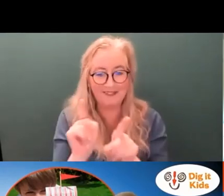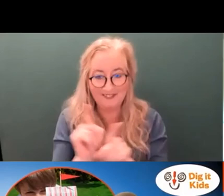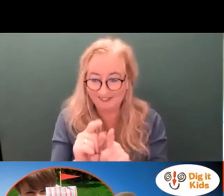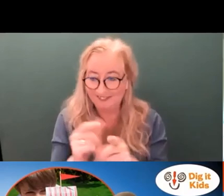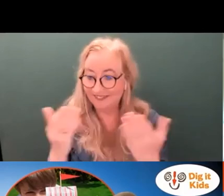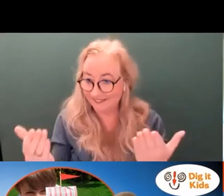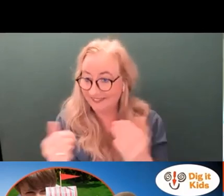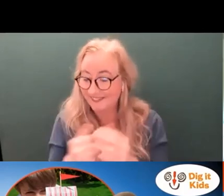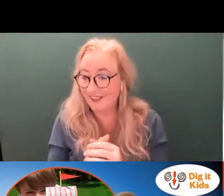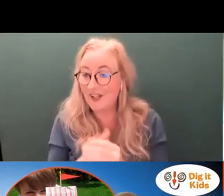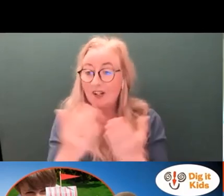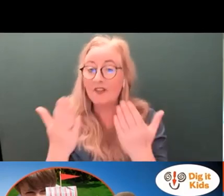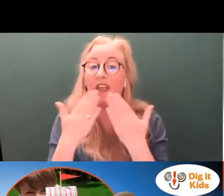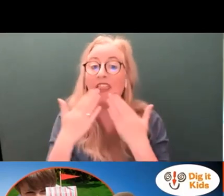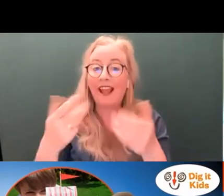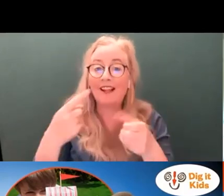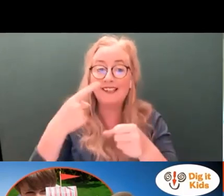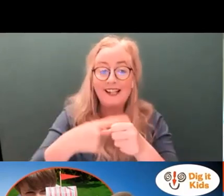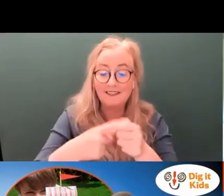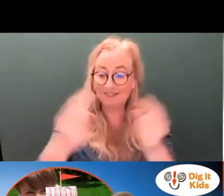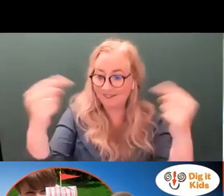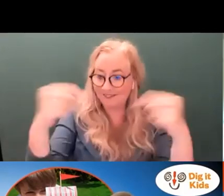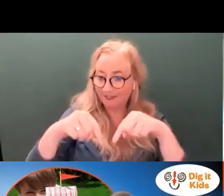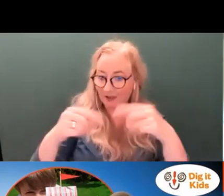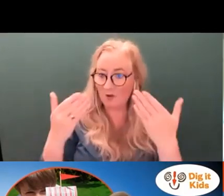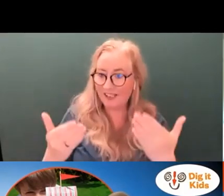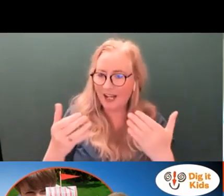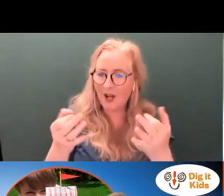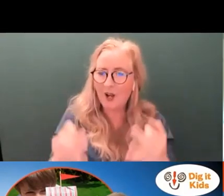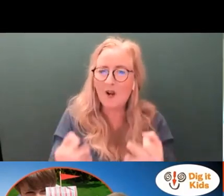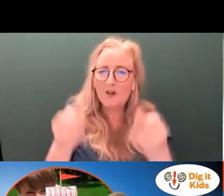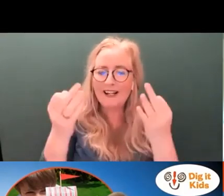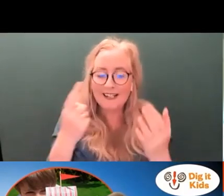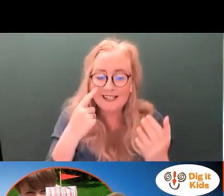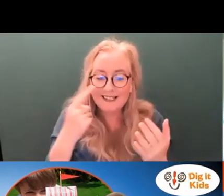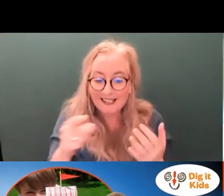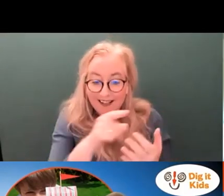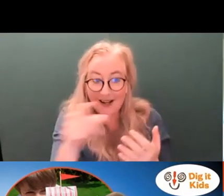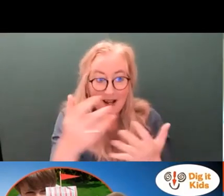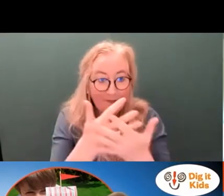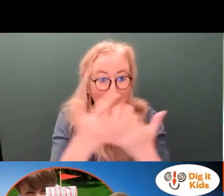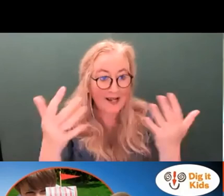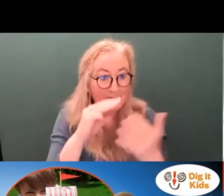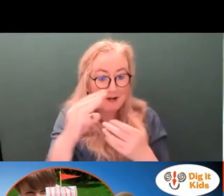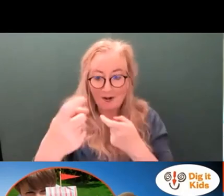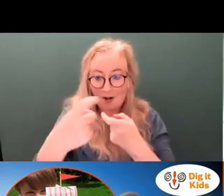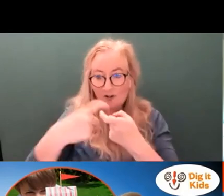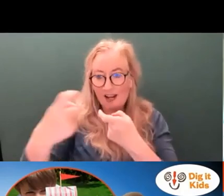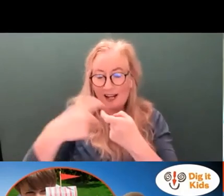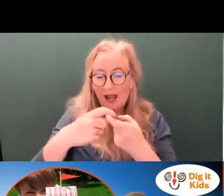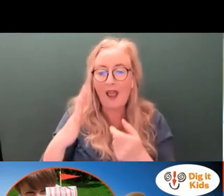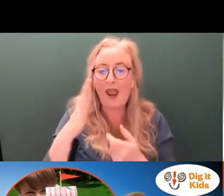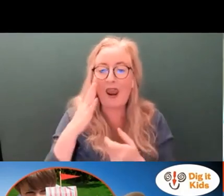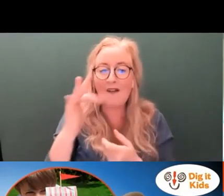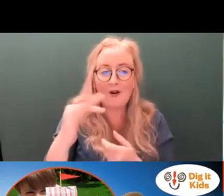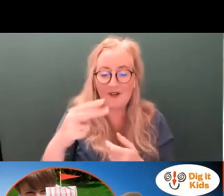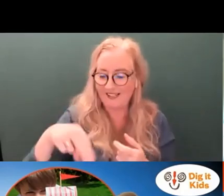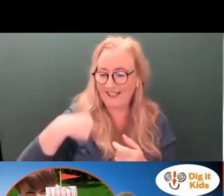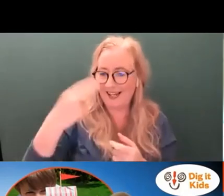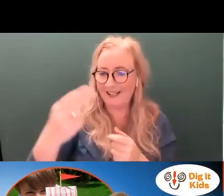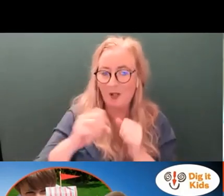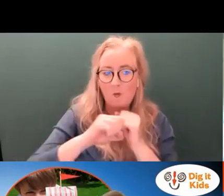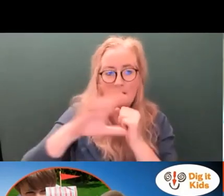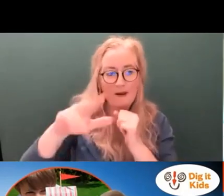So thanks again for coming today. It's been great to see such an amount of people joining in. We look forward to the next webinars next